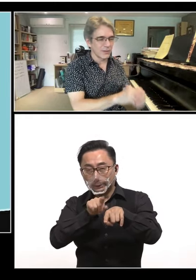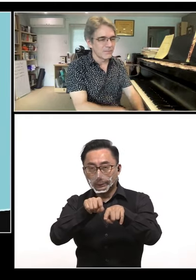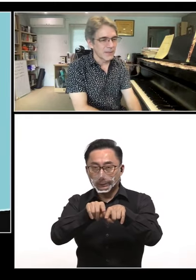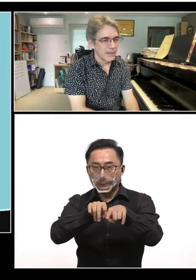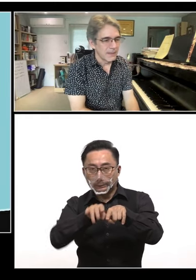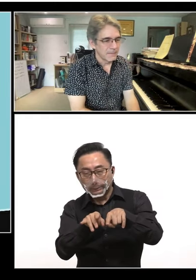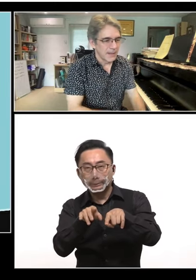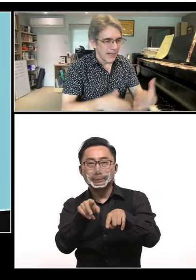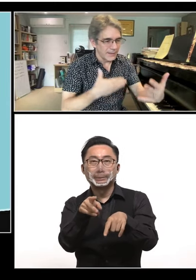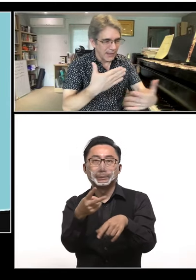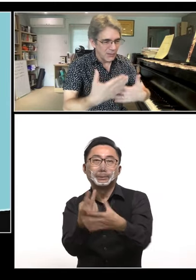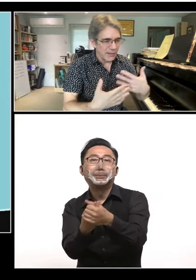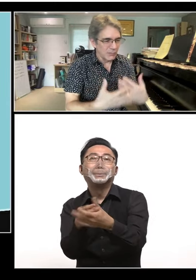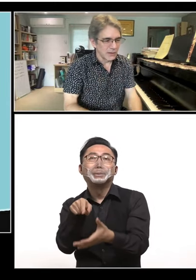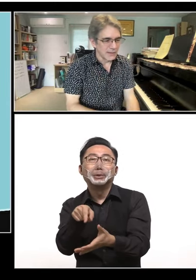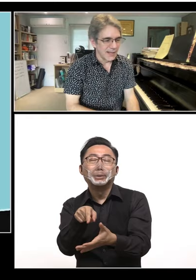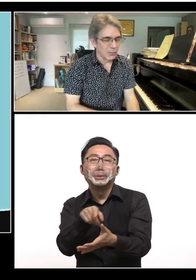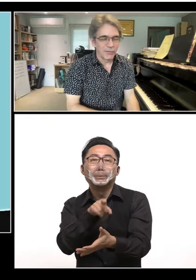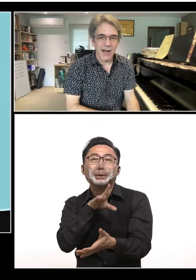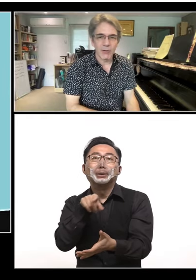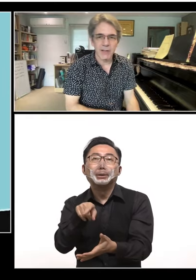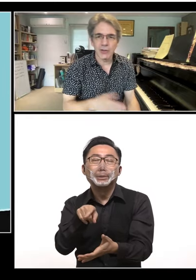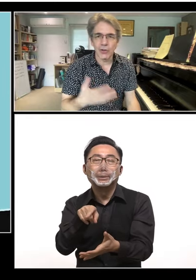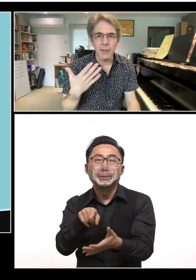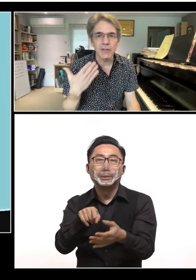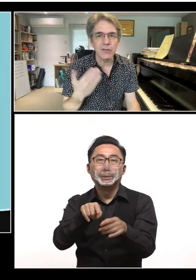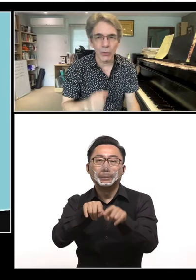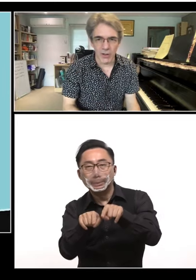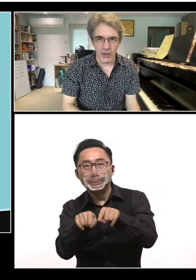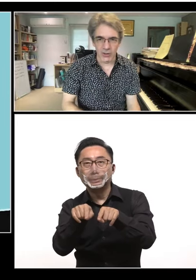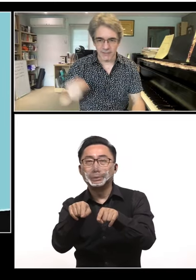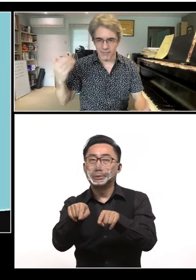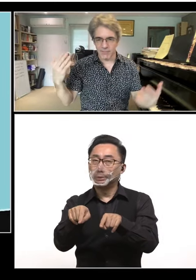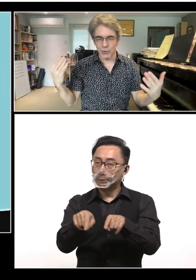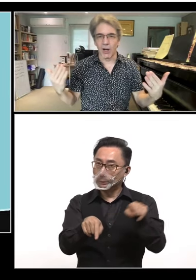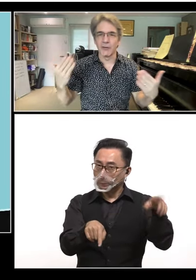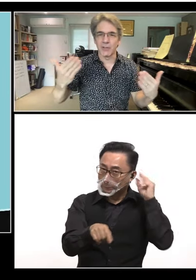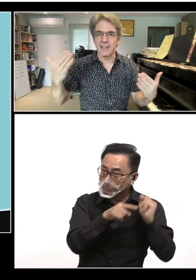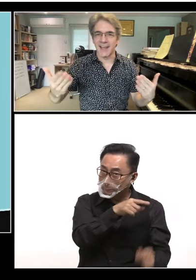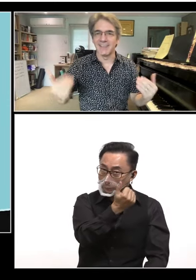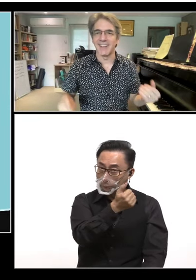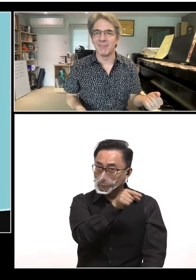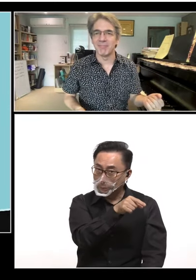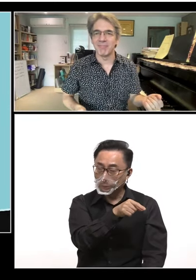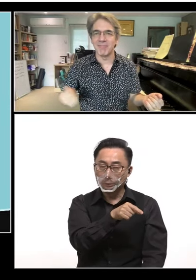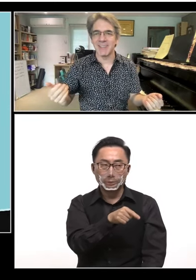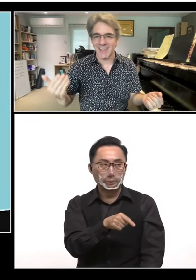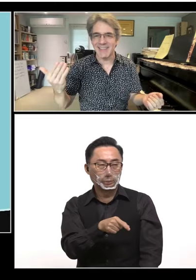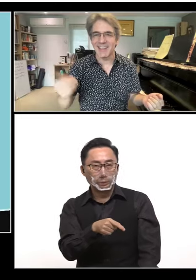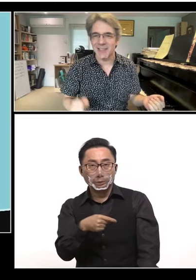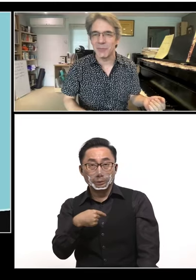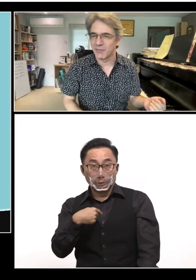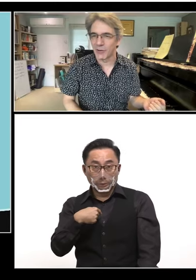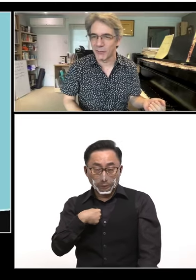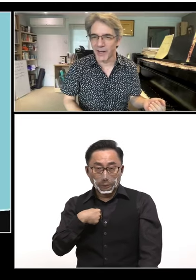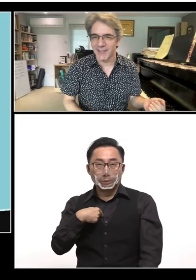note. And anyway, that was an example of how it took me so long to understand that he,